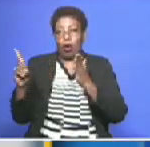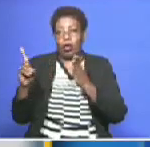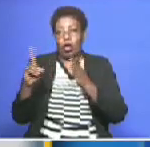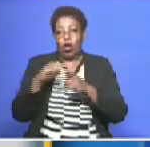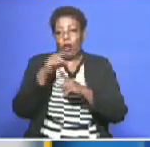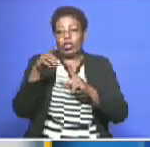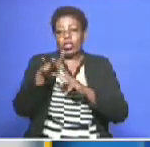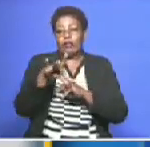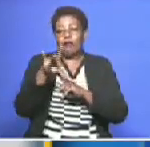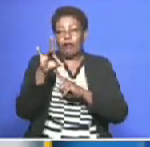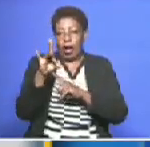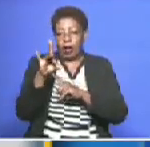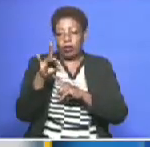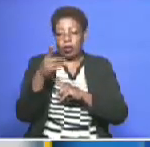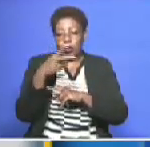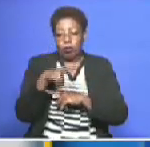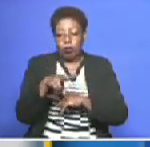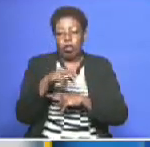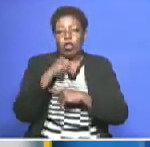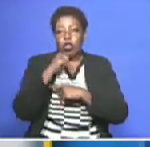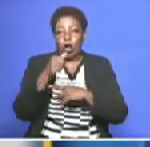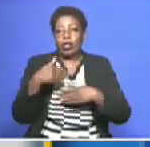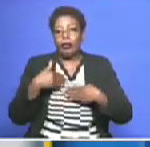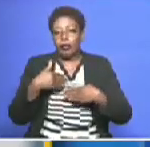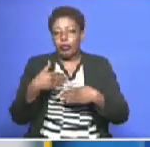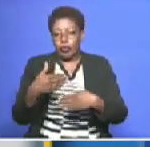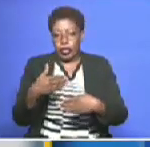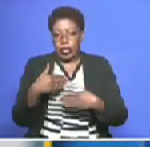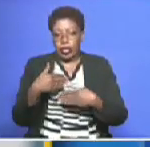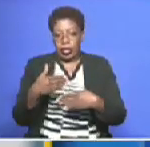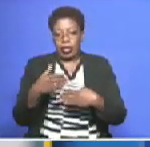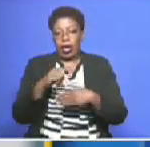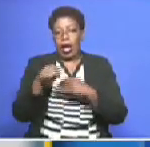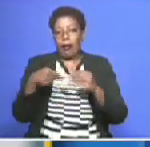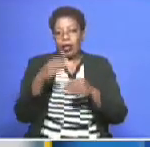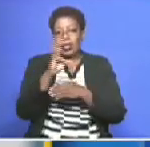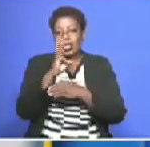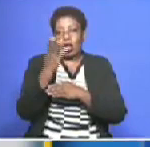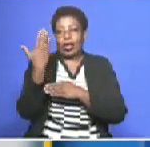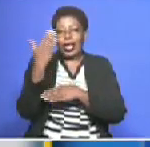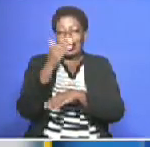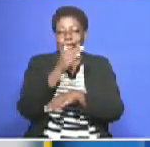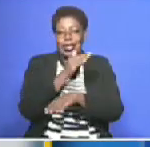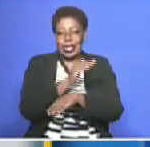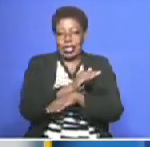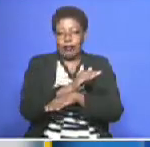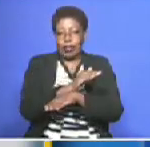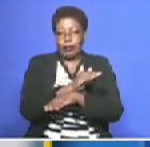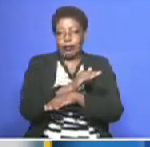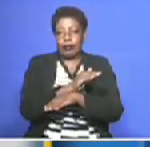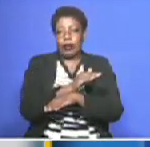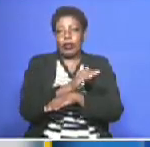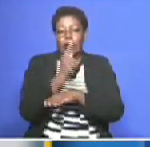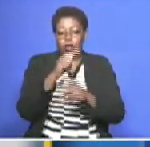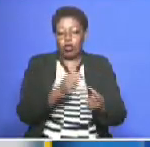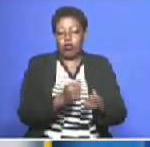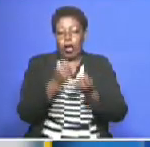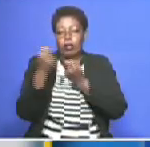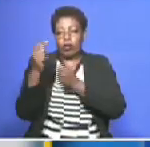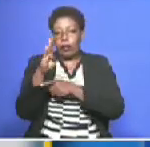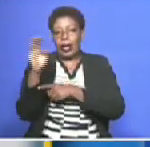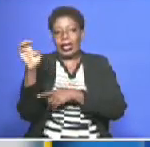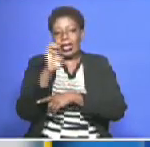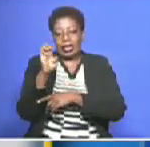was found unresponsive in a suite at the Central Detective Unit around 6 o'clock last evening. Now, she was transported by